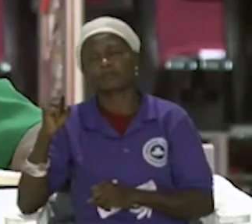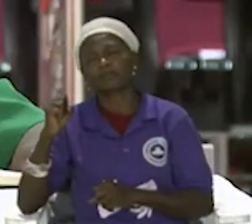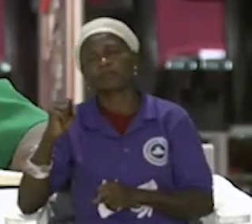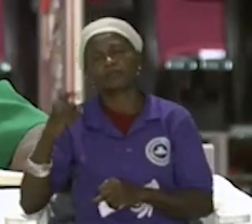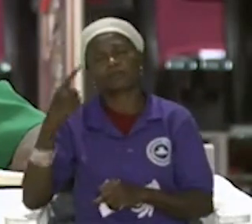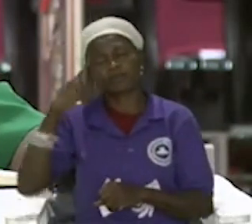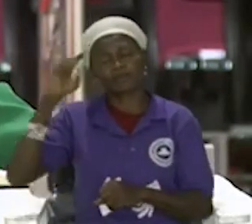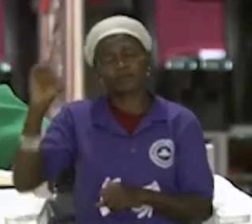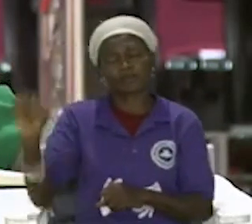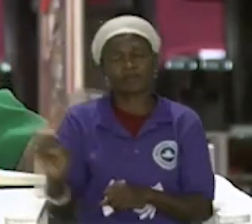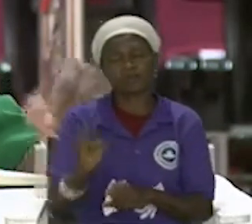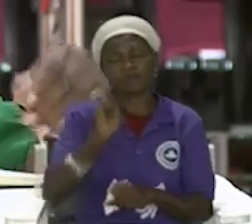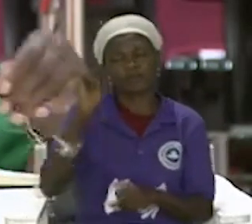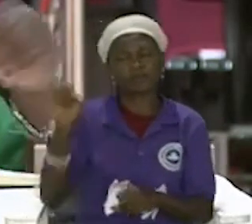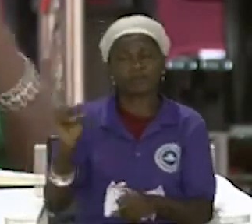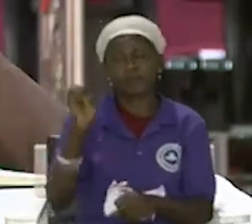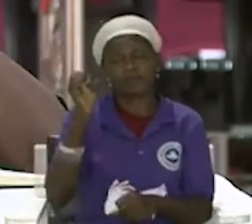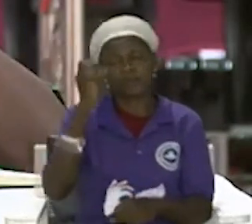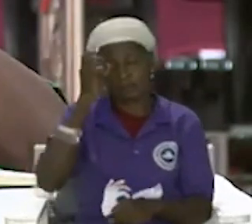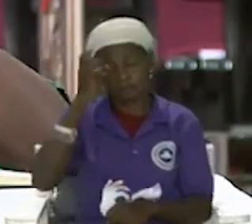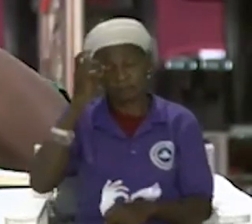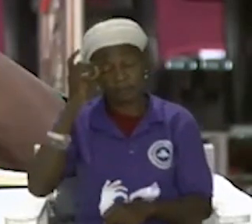forever.